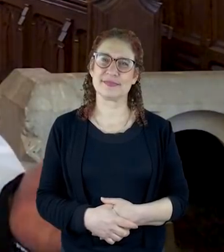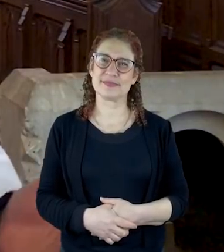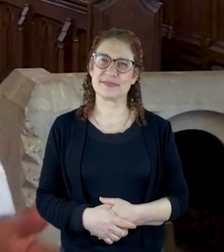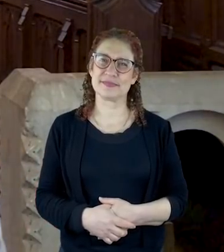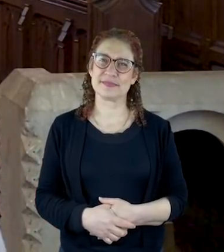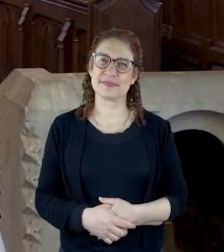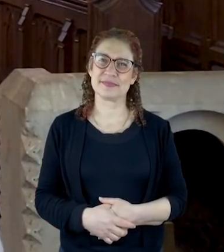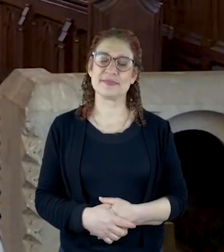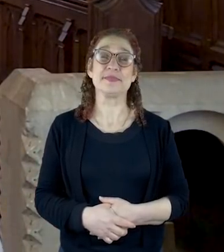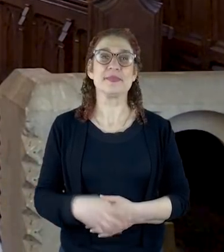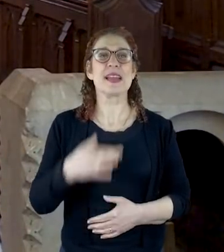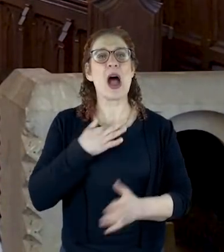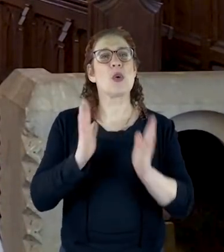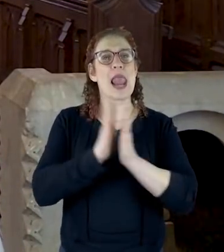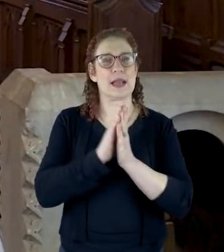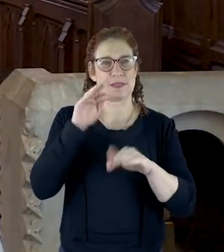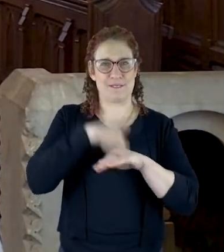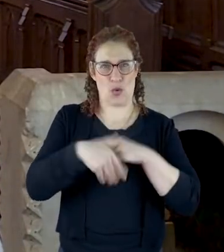A collect for today.